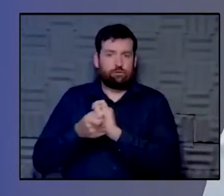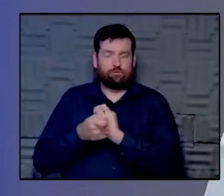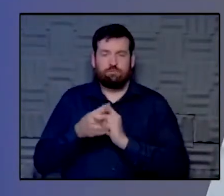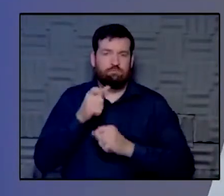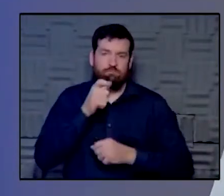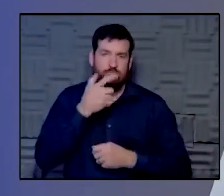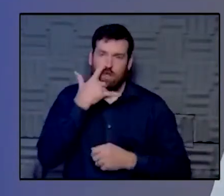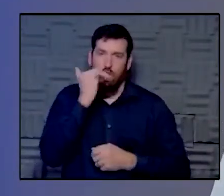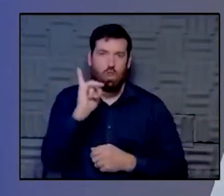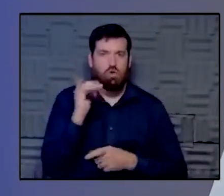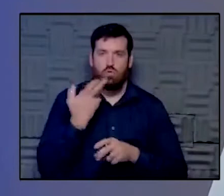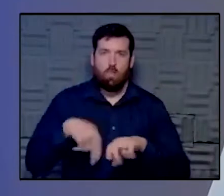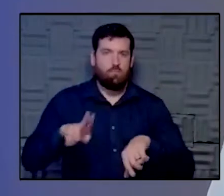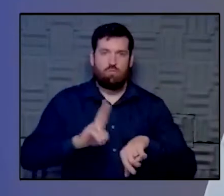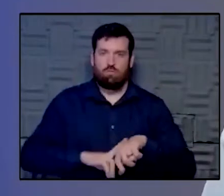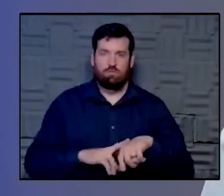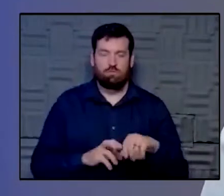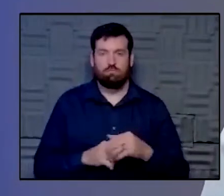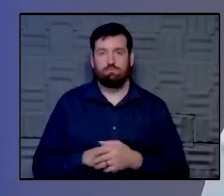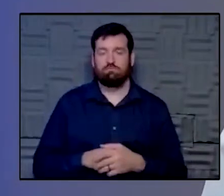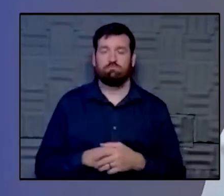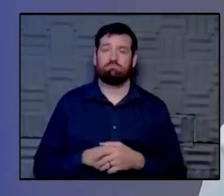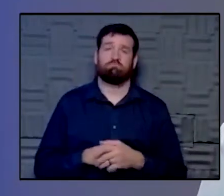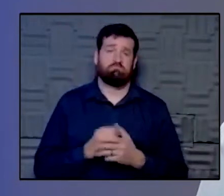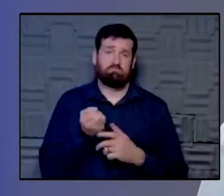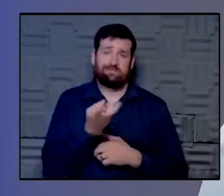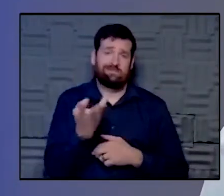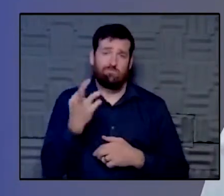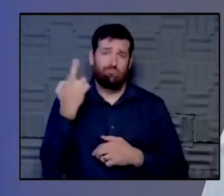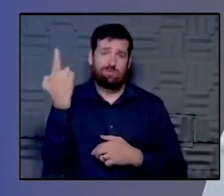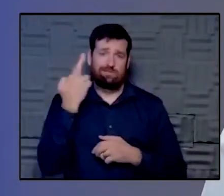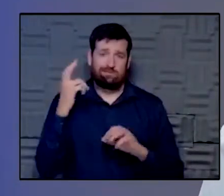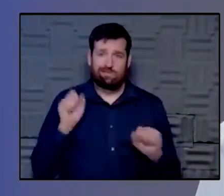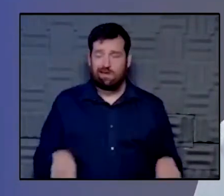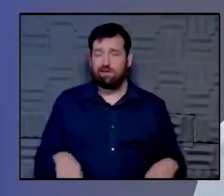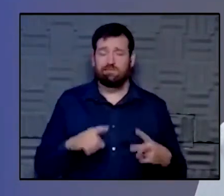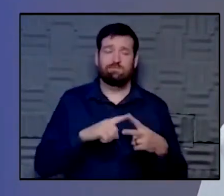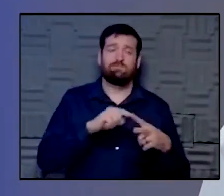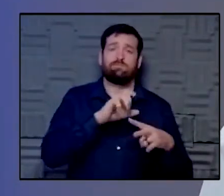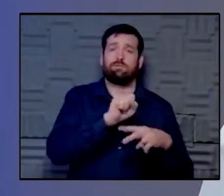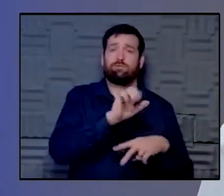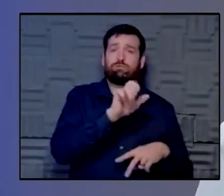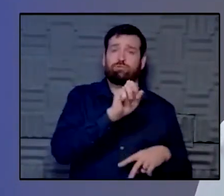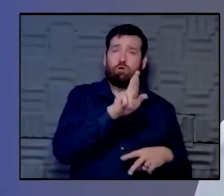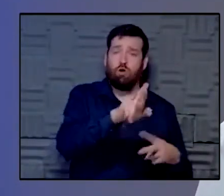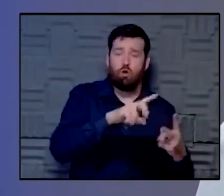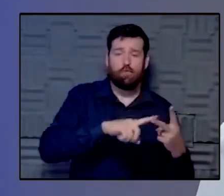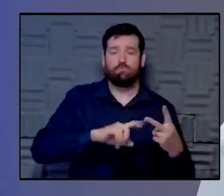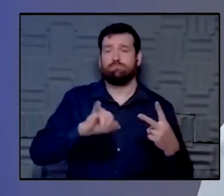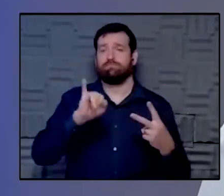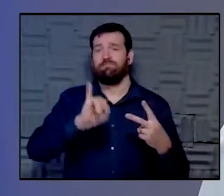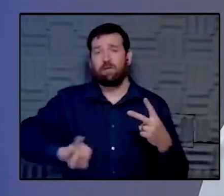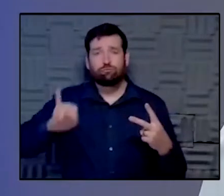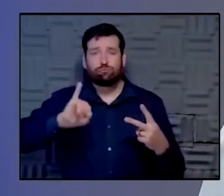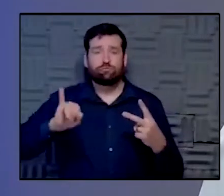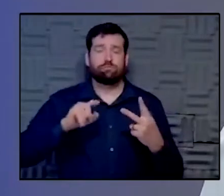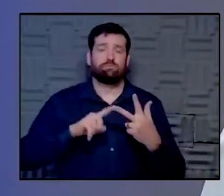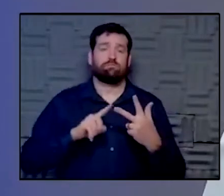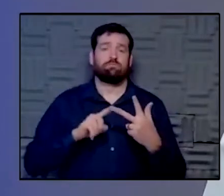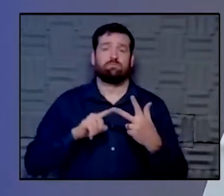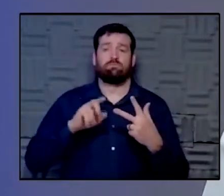a normal lung. It can be for a variety of reasons. It can be scarring, it can be infection, it could be